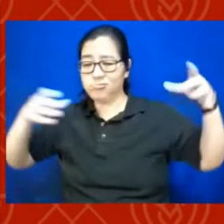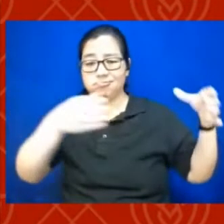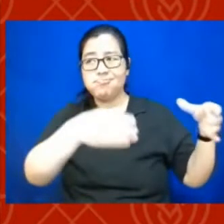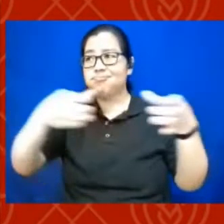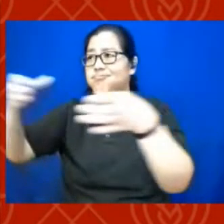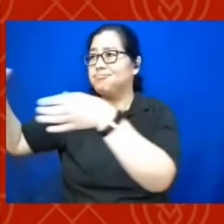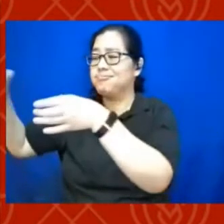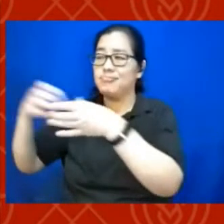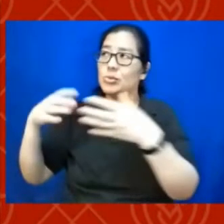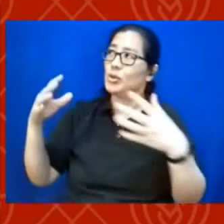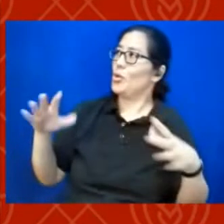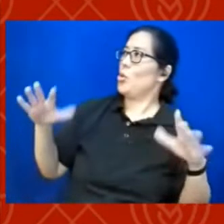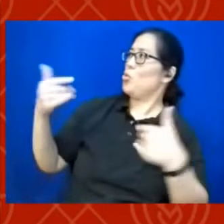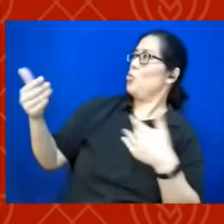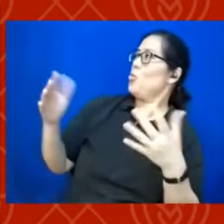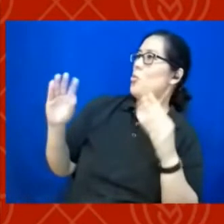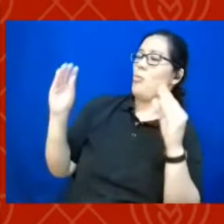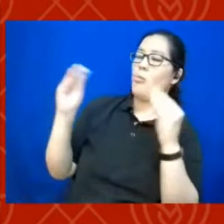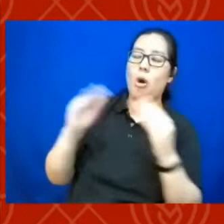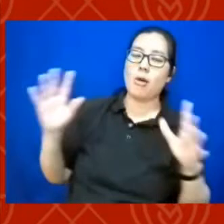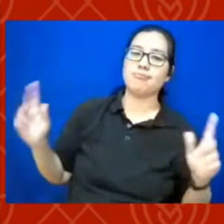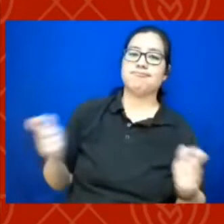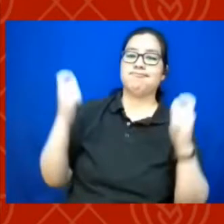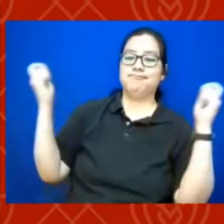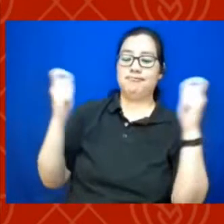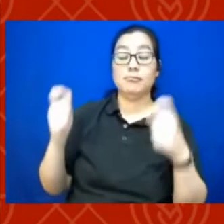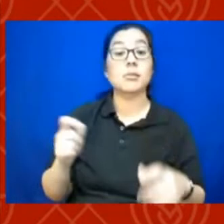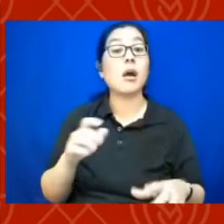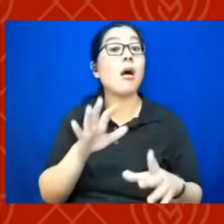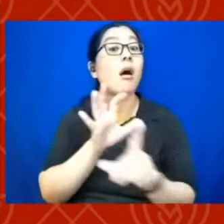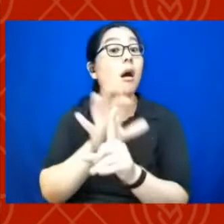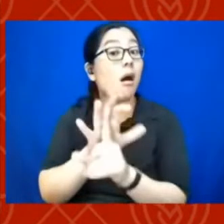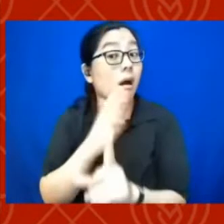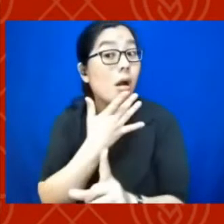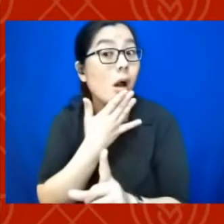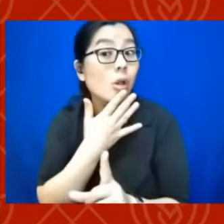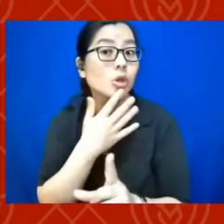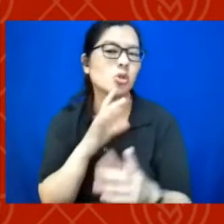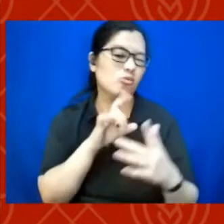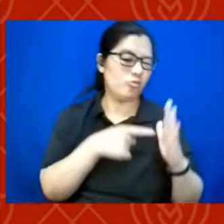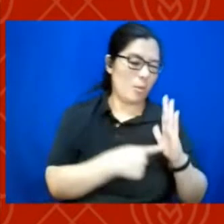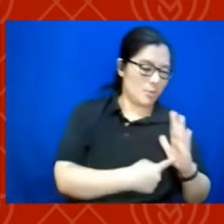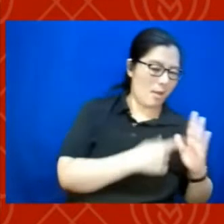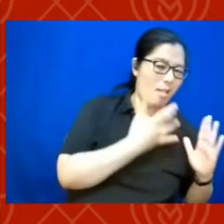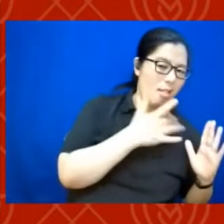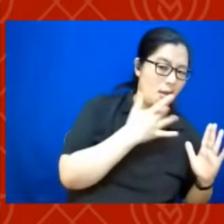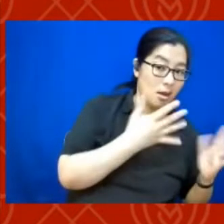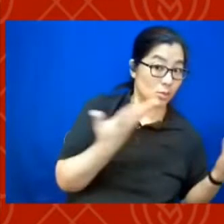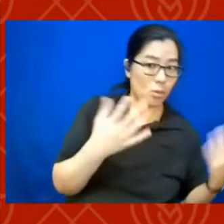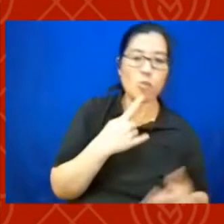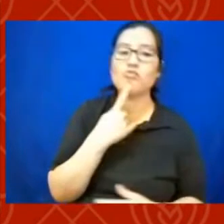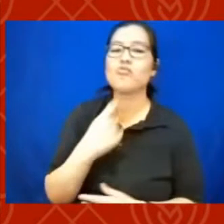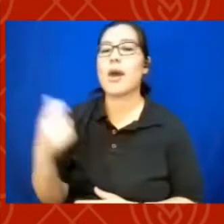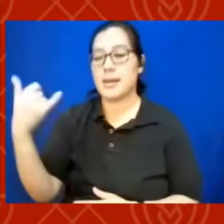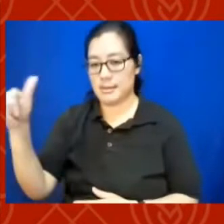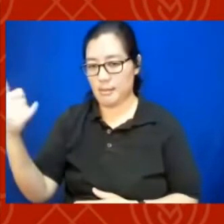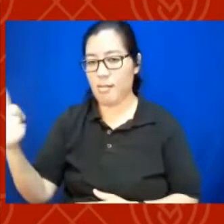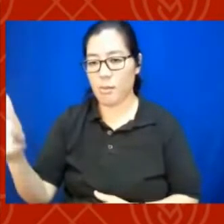more festive. Common colors that are supposed to be lucky colors are red and yellow.